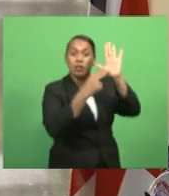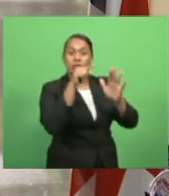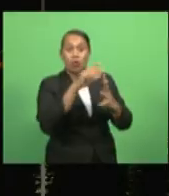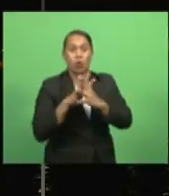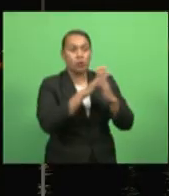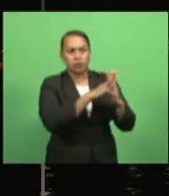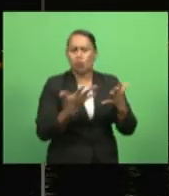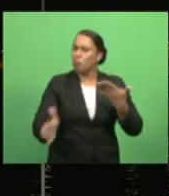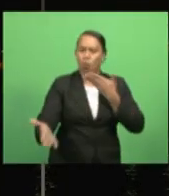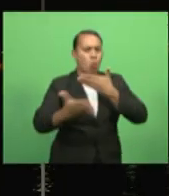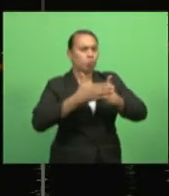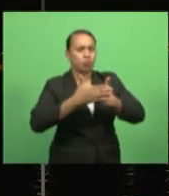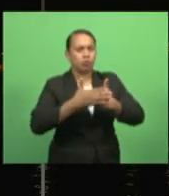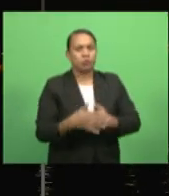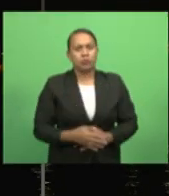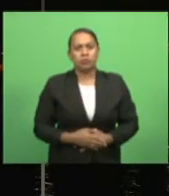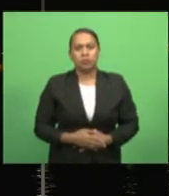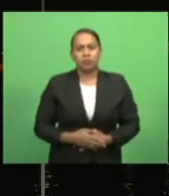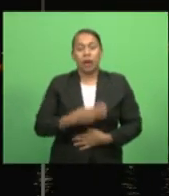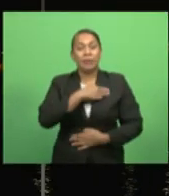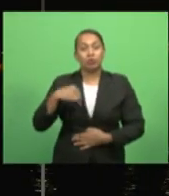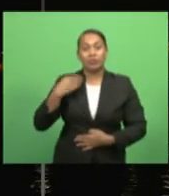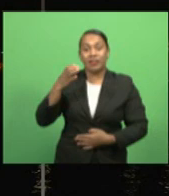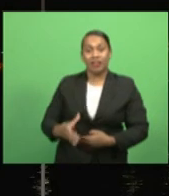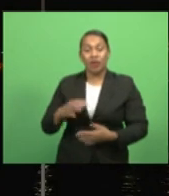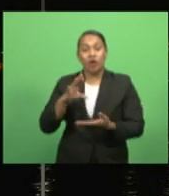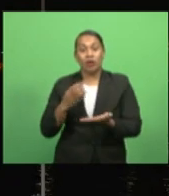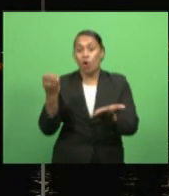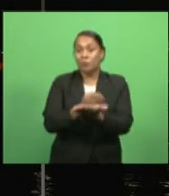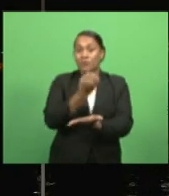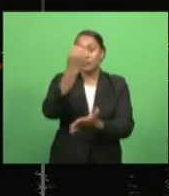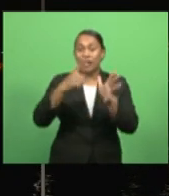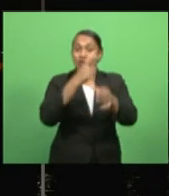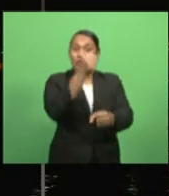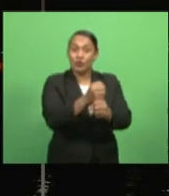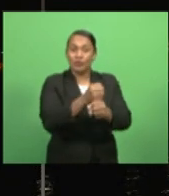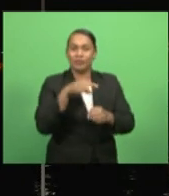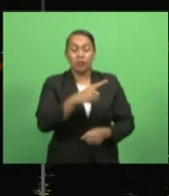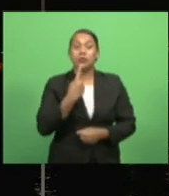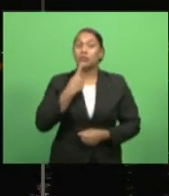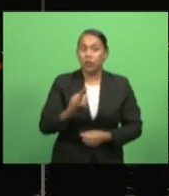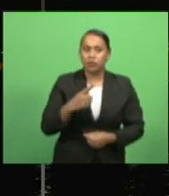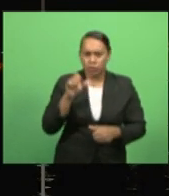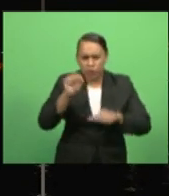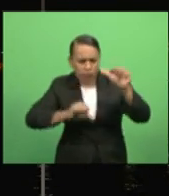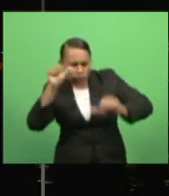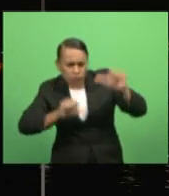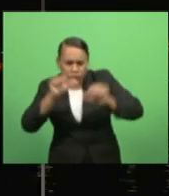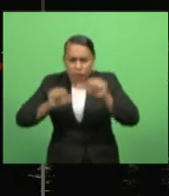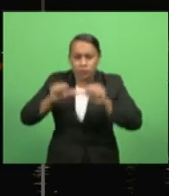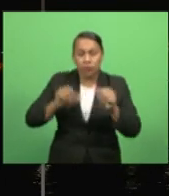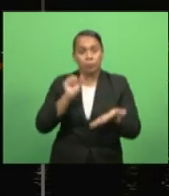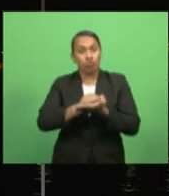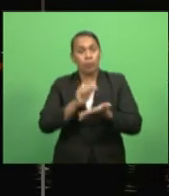closed. Minister for Economy Aya Said Kayum says a detailed analysis is needed as talks to join the